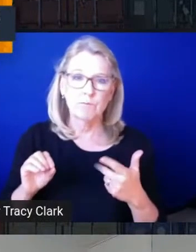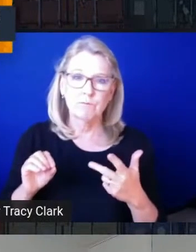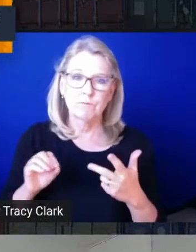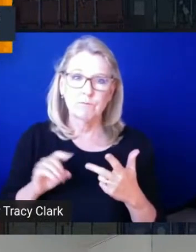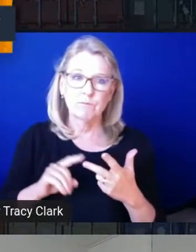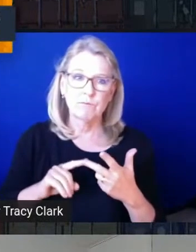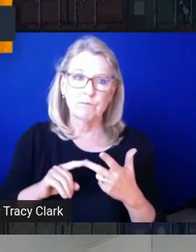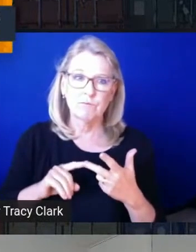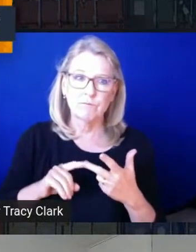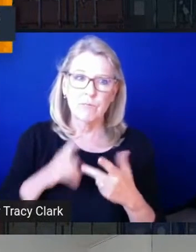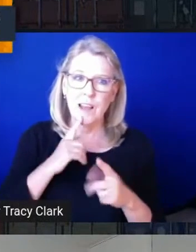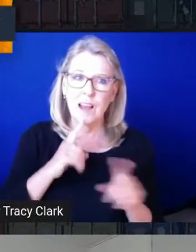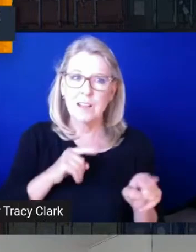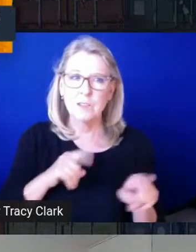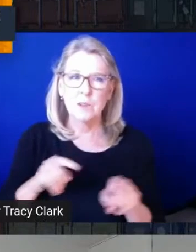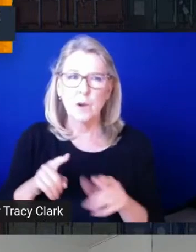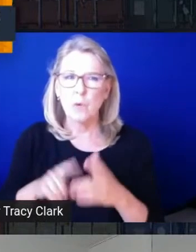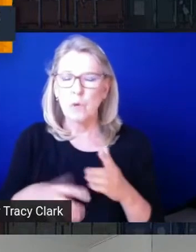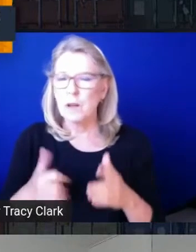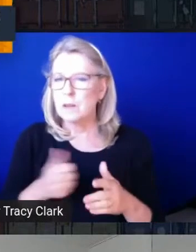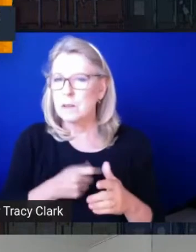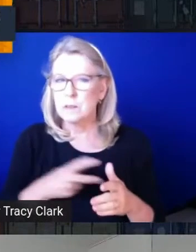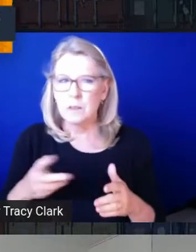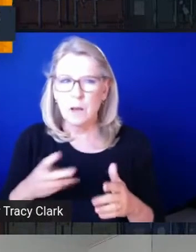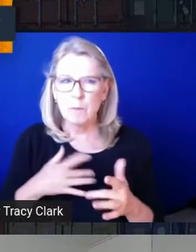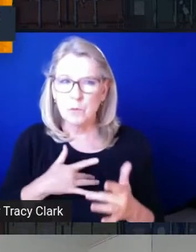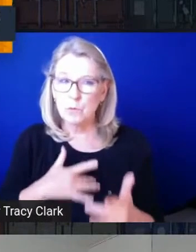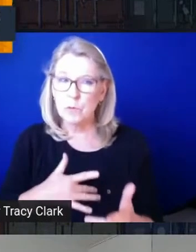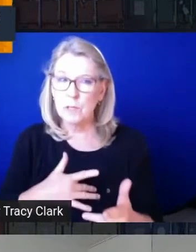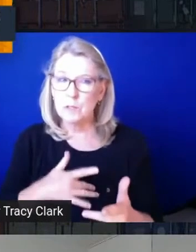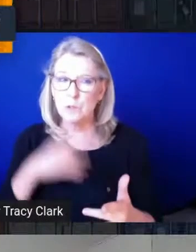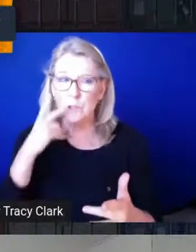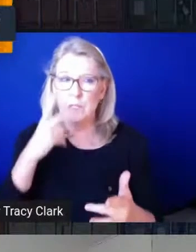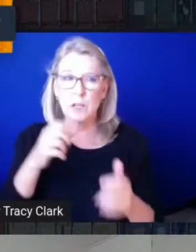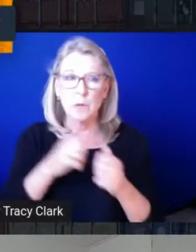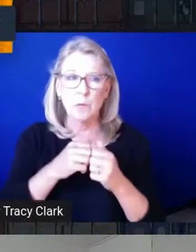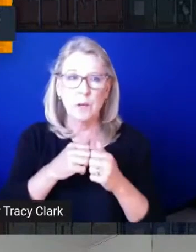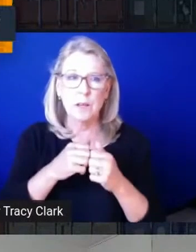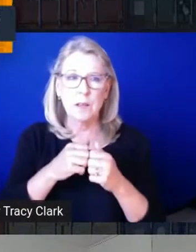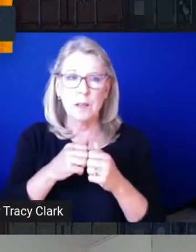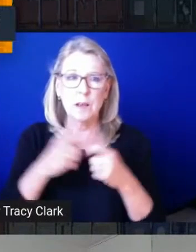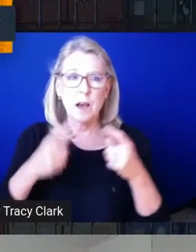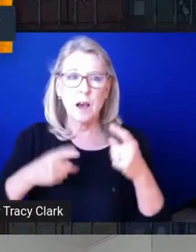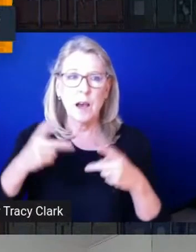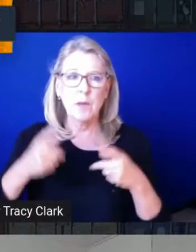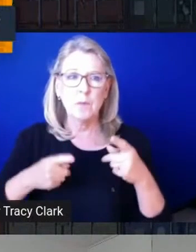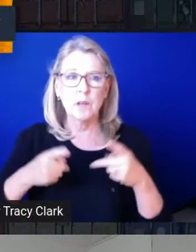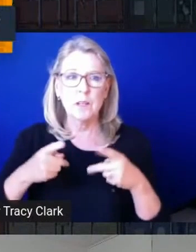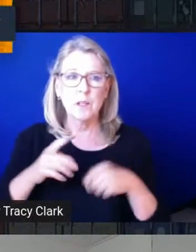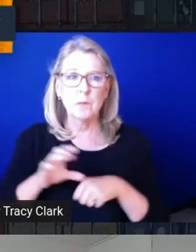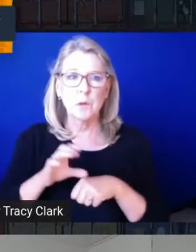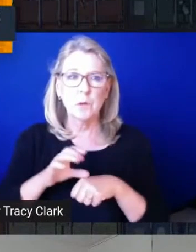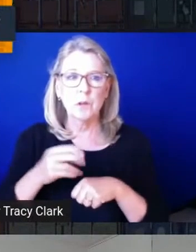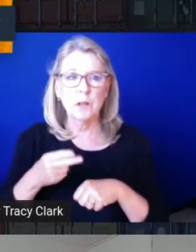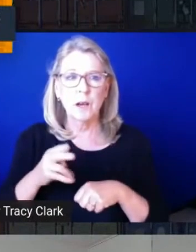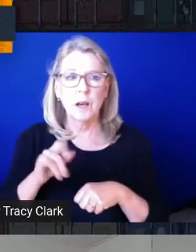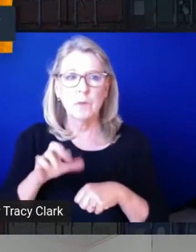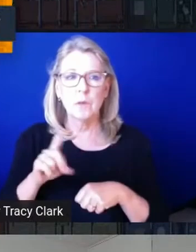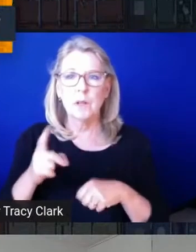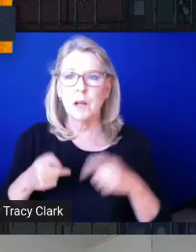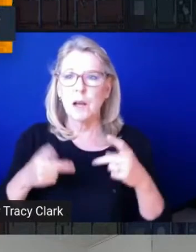some of the trends you're seeing around hybrid computing that are shaping the future of Kubernetes?